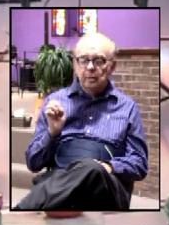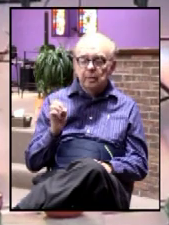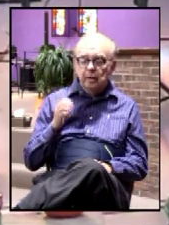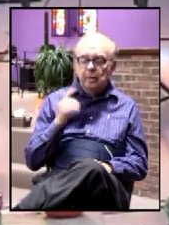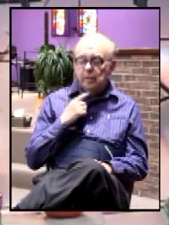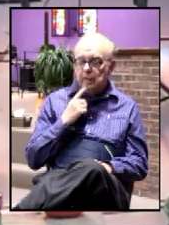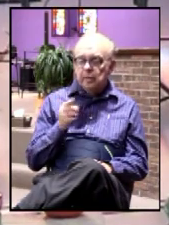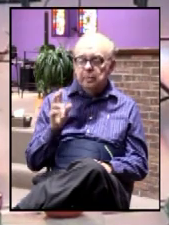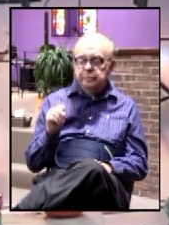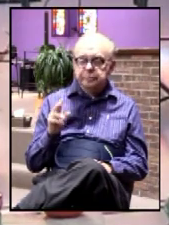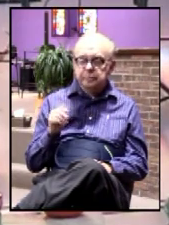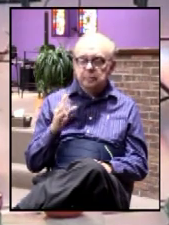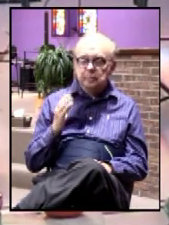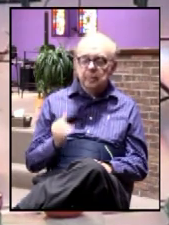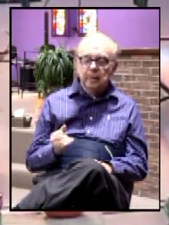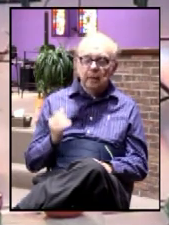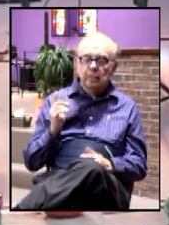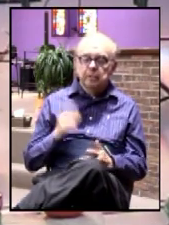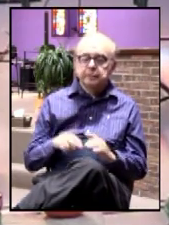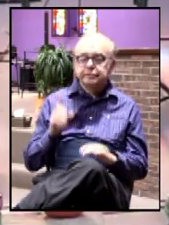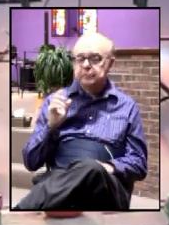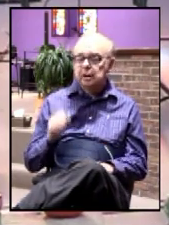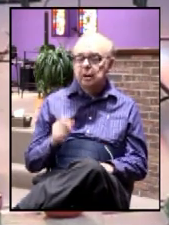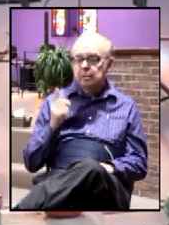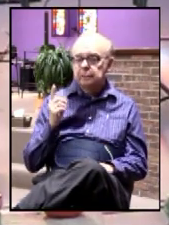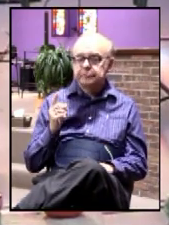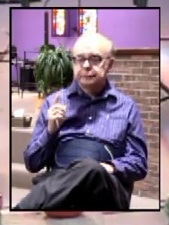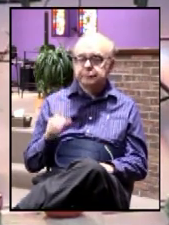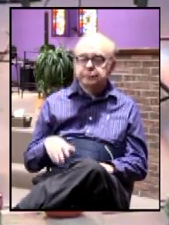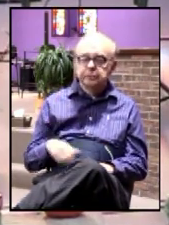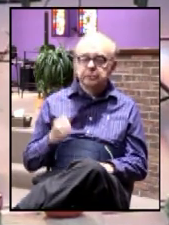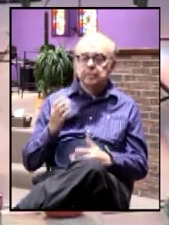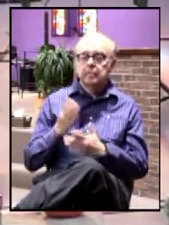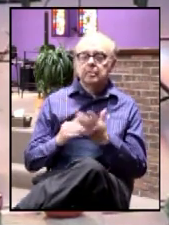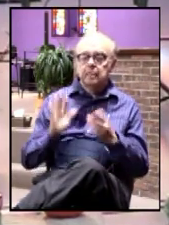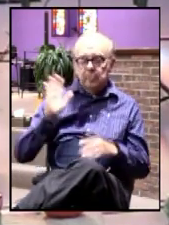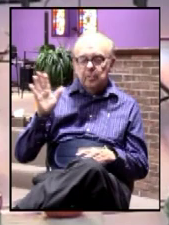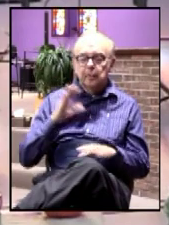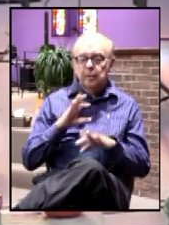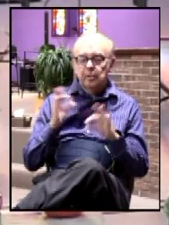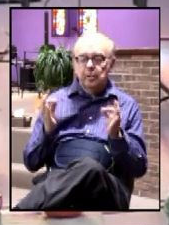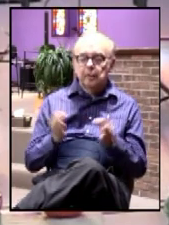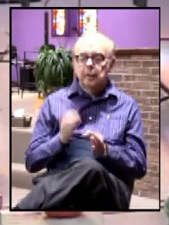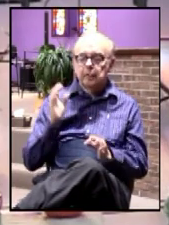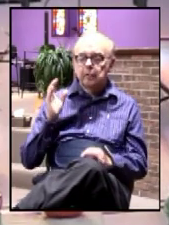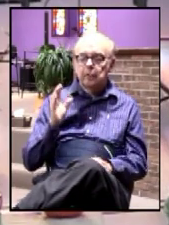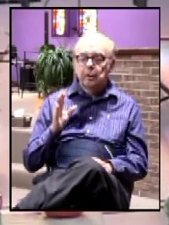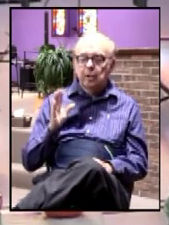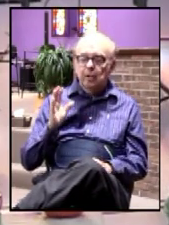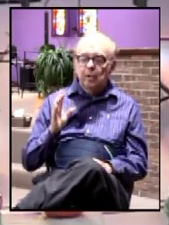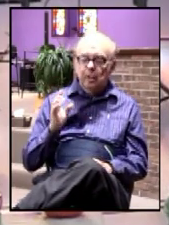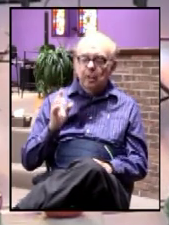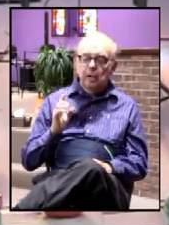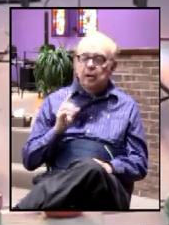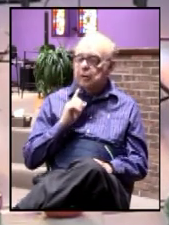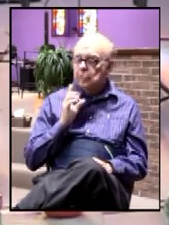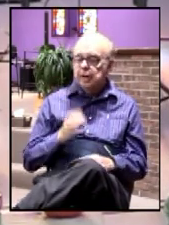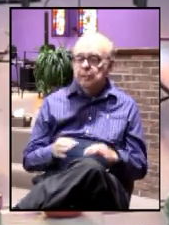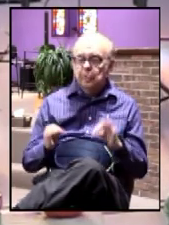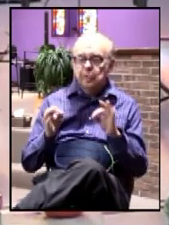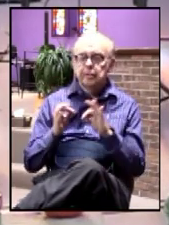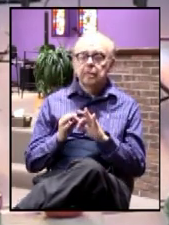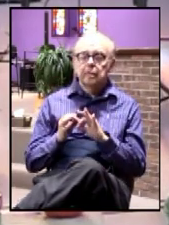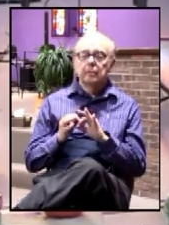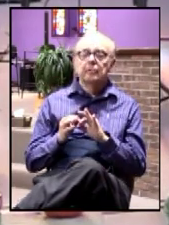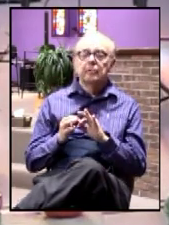And God is saying no, because what we need to understand is living as part of God's family, ladies and gentlemen, it